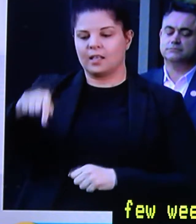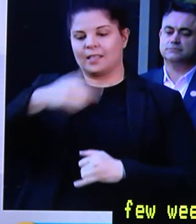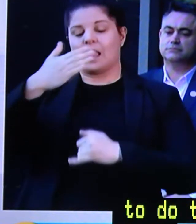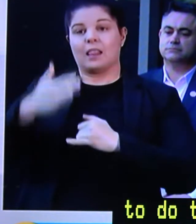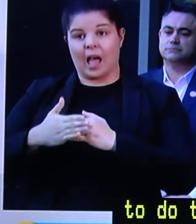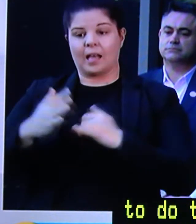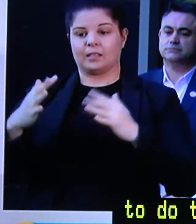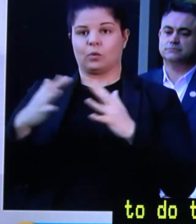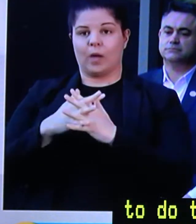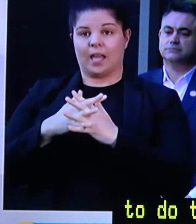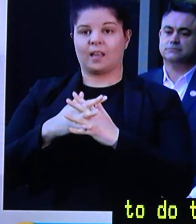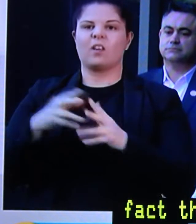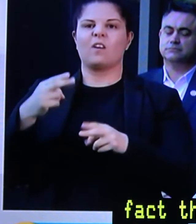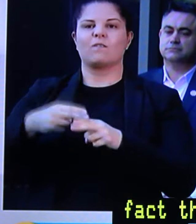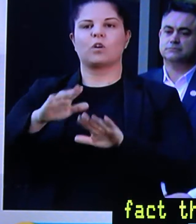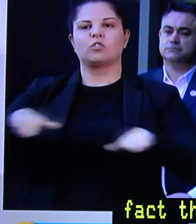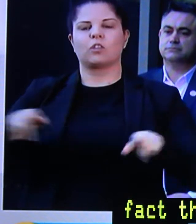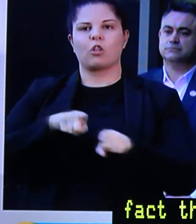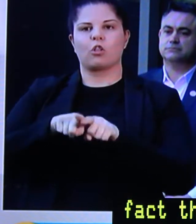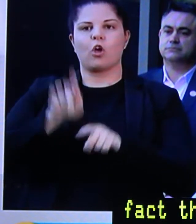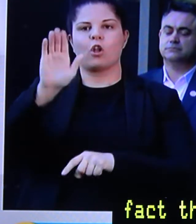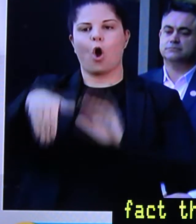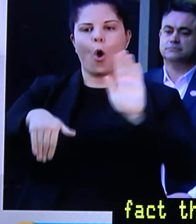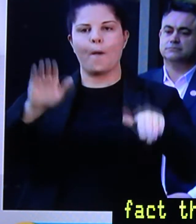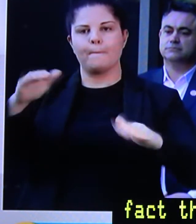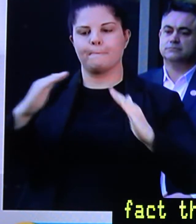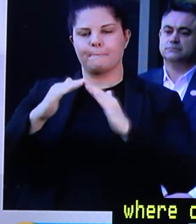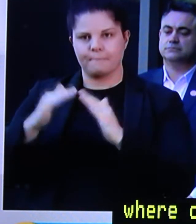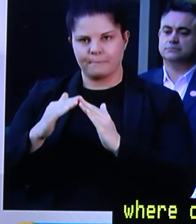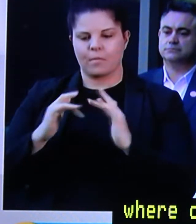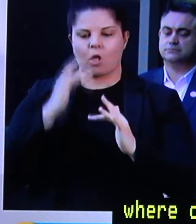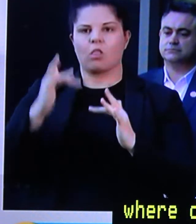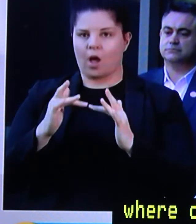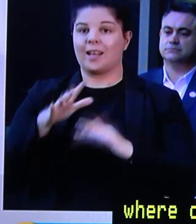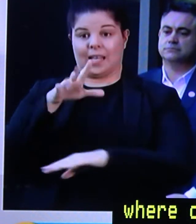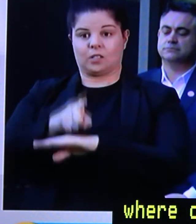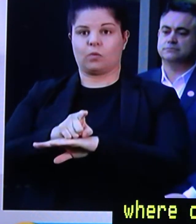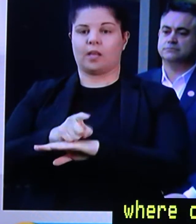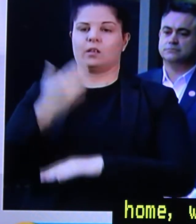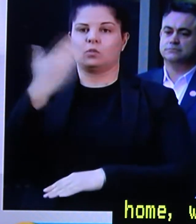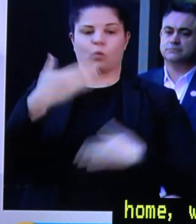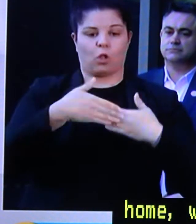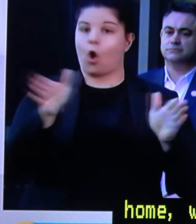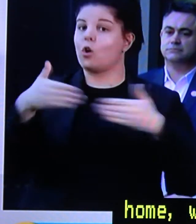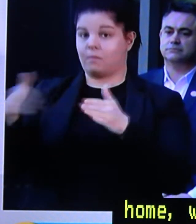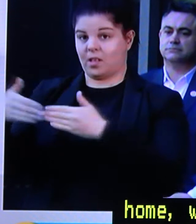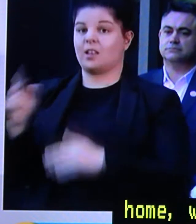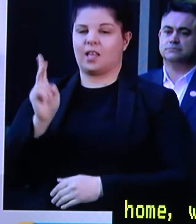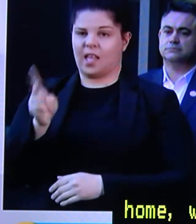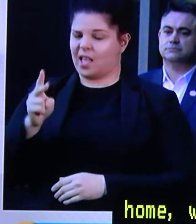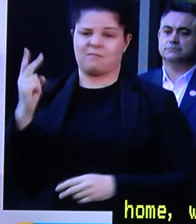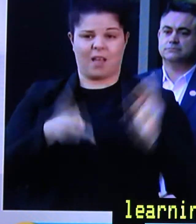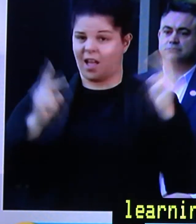learning from home, where there'll be online learning, and obviously schools go back next week. I do want to foreshadow, which Dr. Chant will also mention,